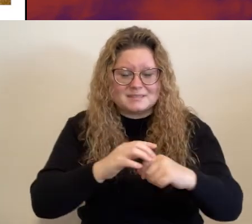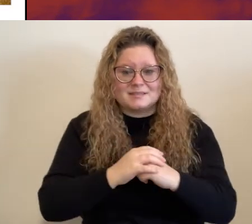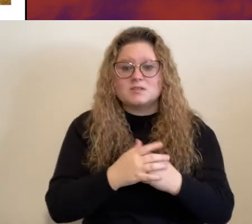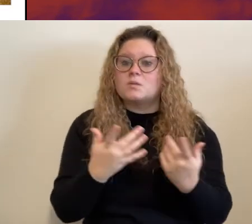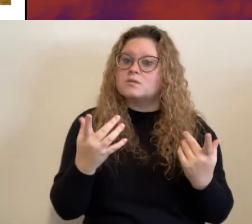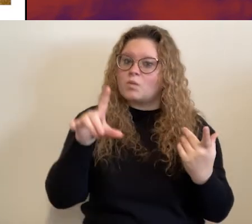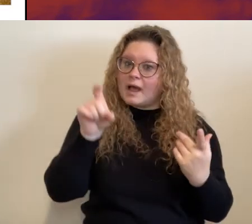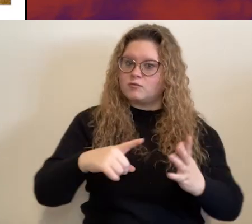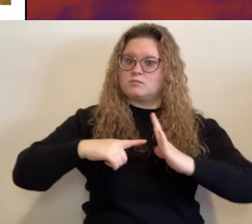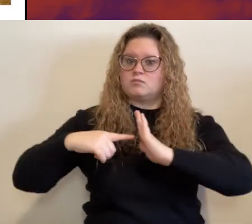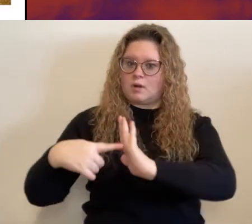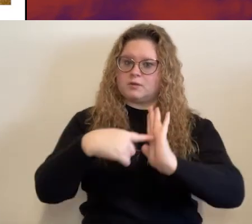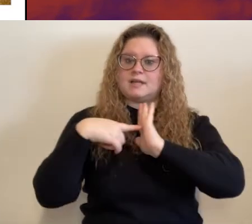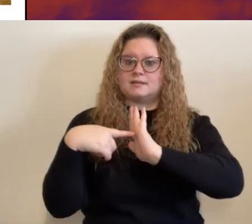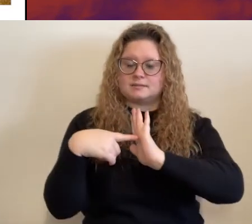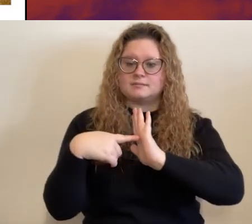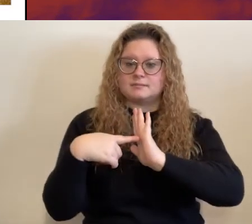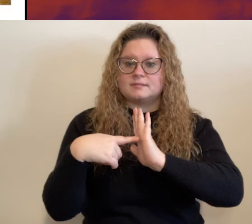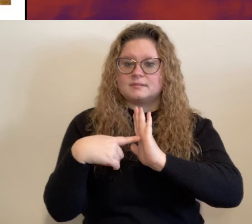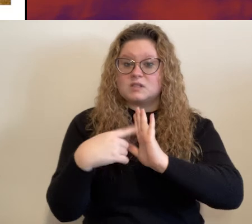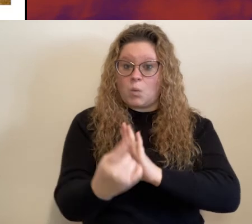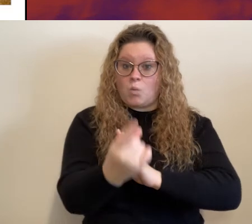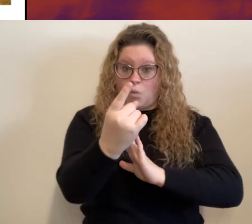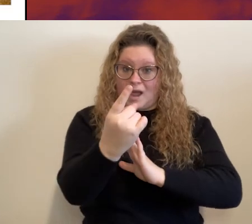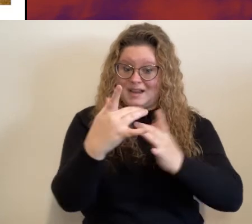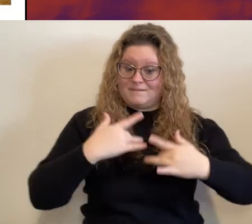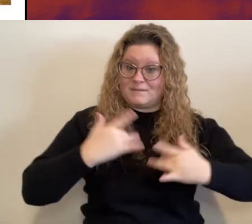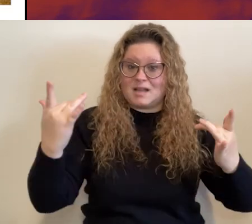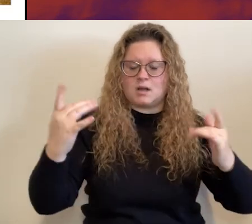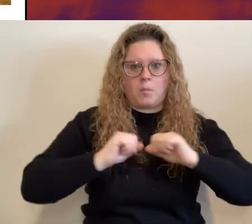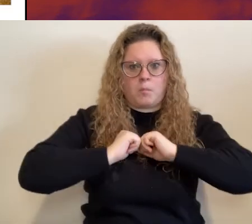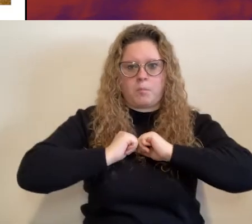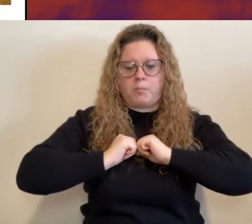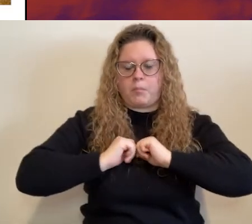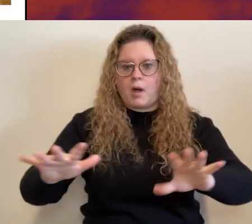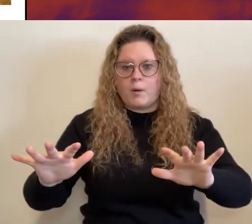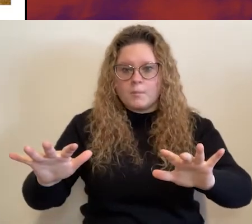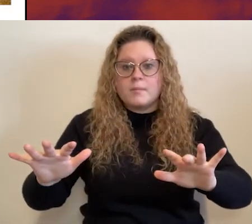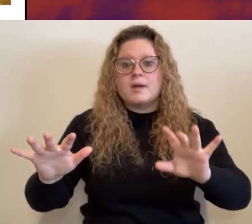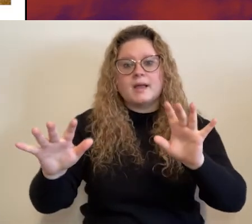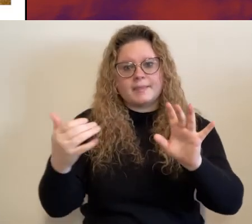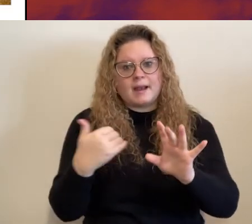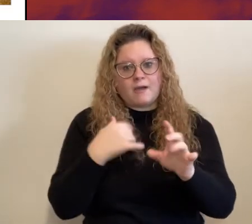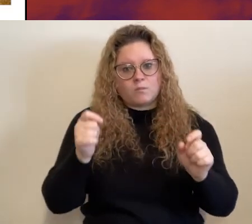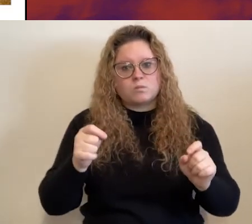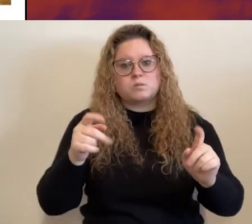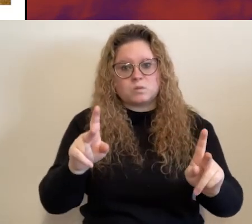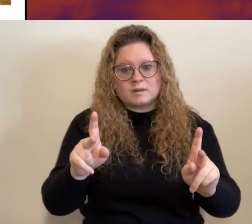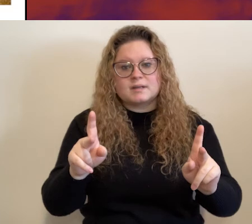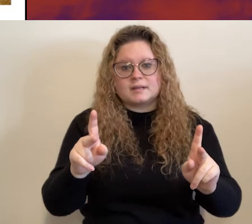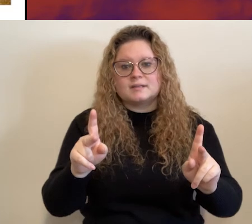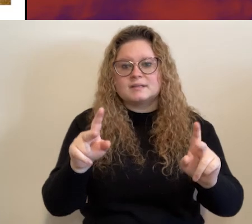up, because this one thing exploded, and then that gave me the opportunity to renew a